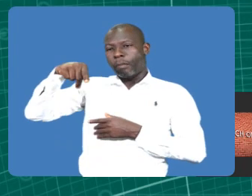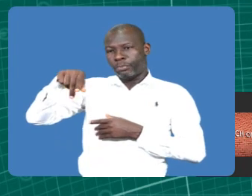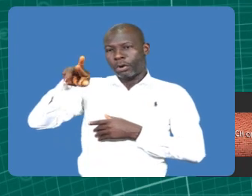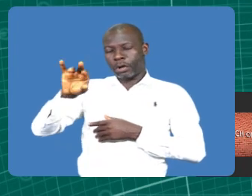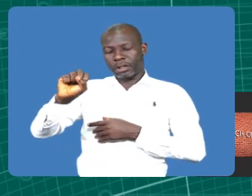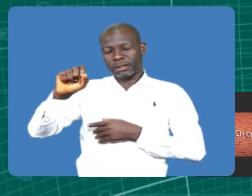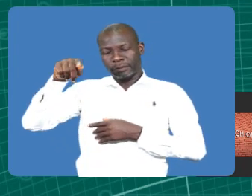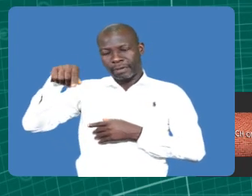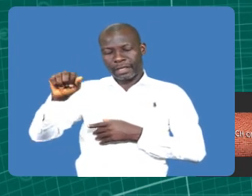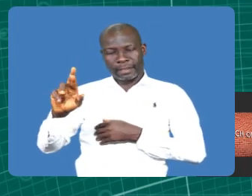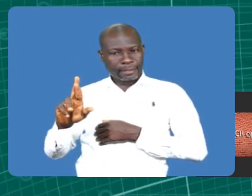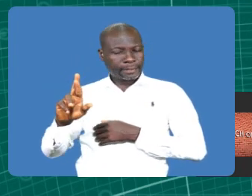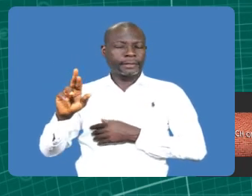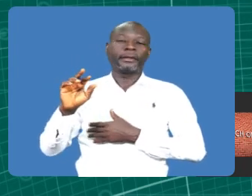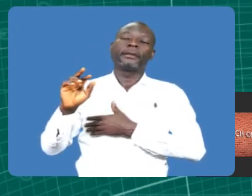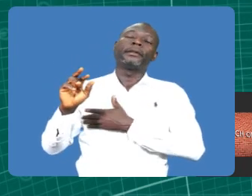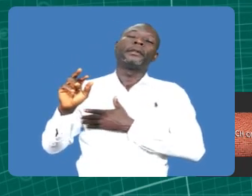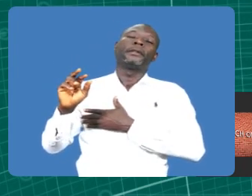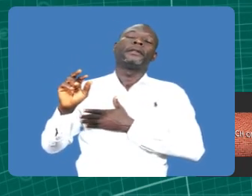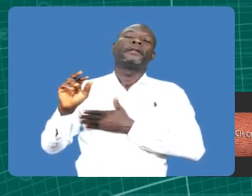Prosper Odum.